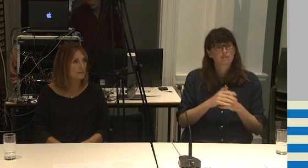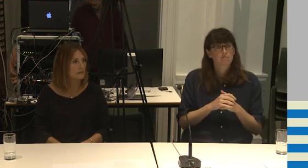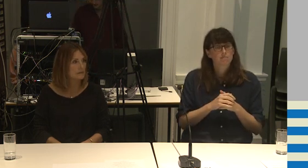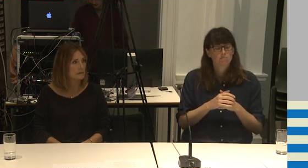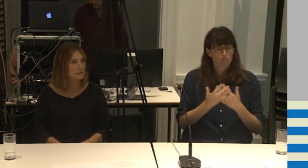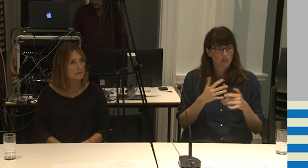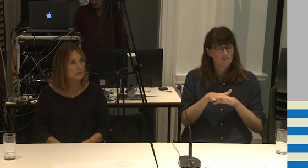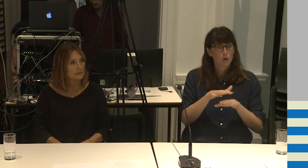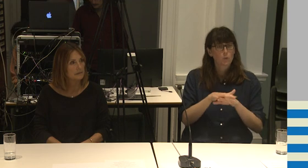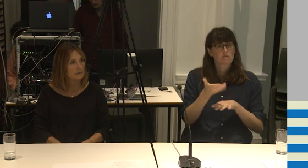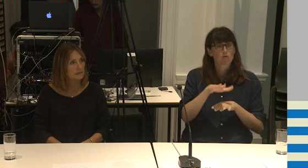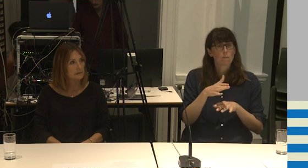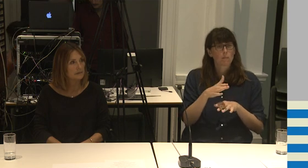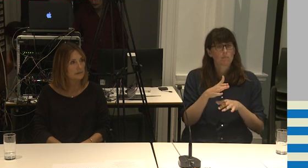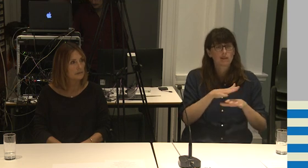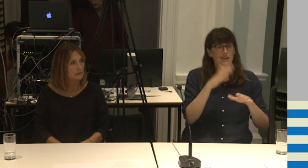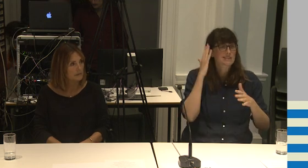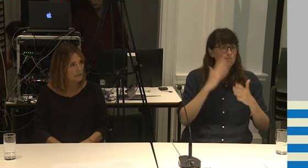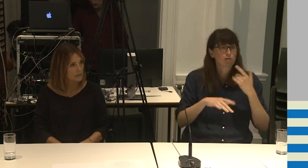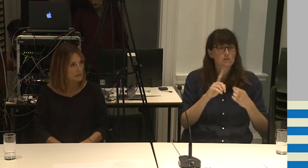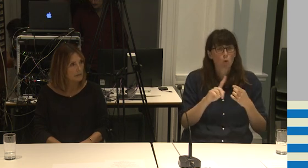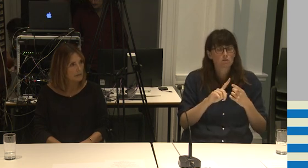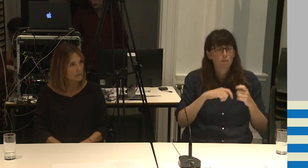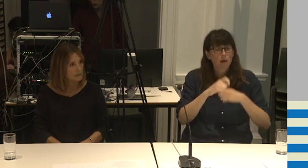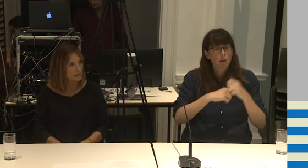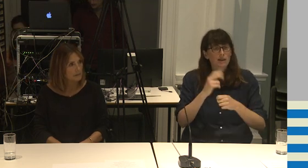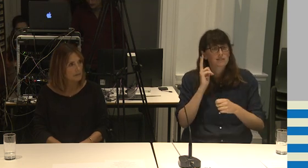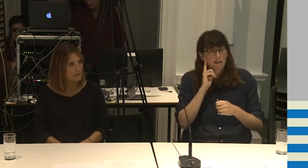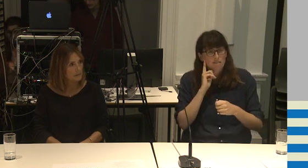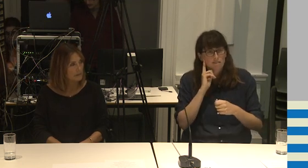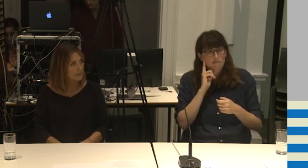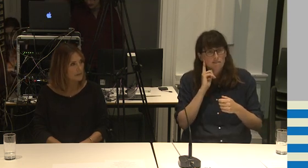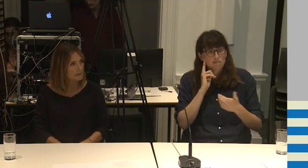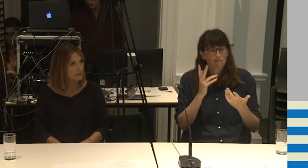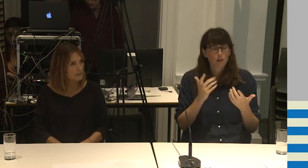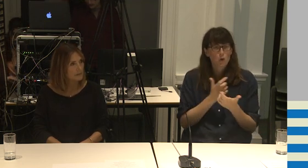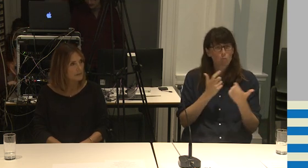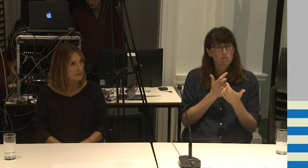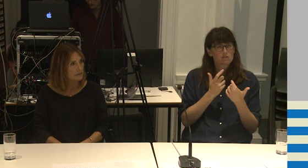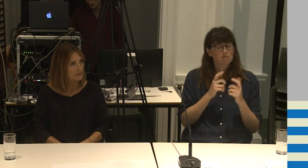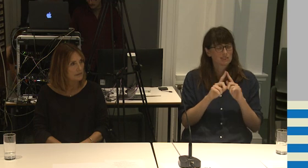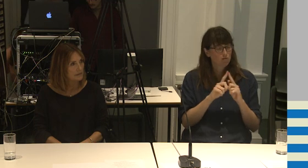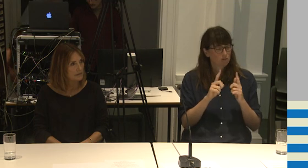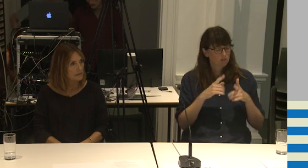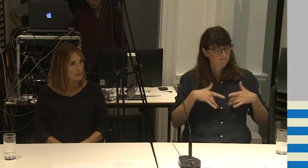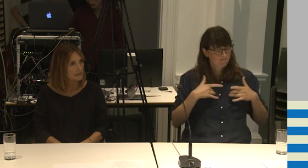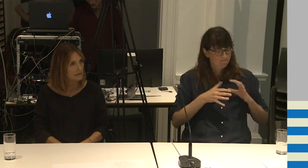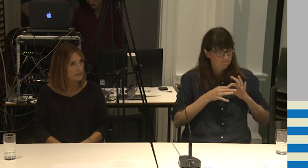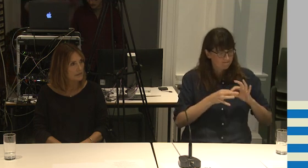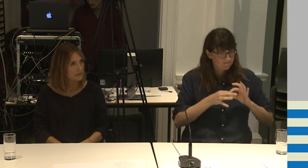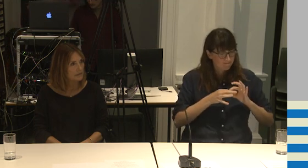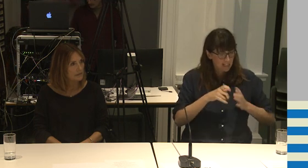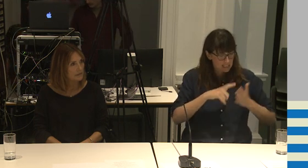practice is informed by his experience of becoming deaf and by a politicized yet humorous sensibility towards